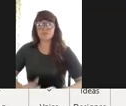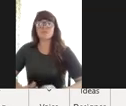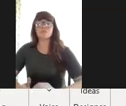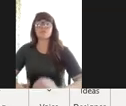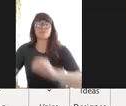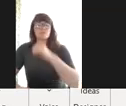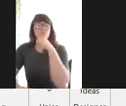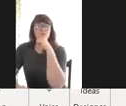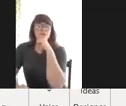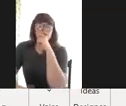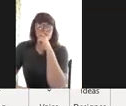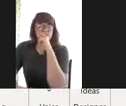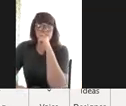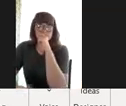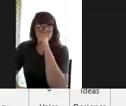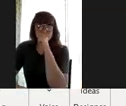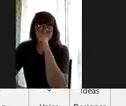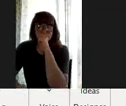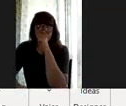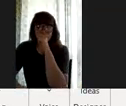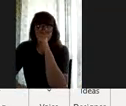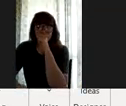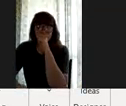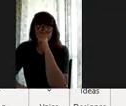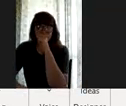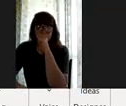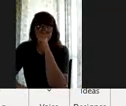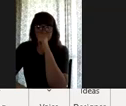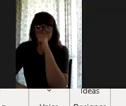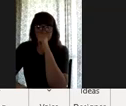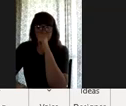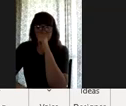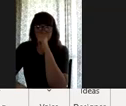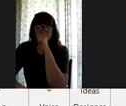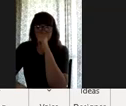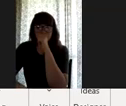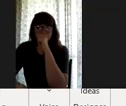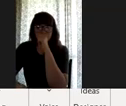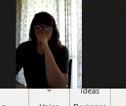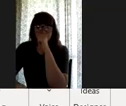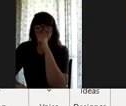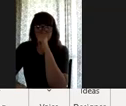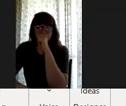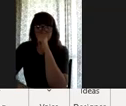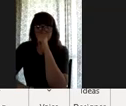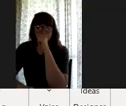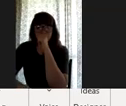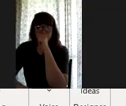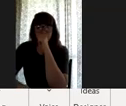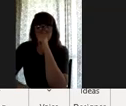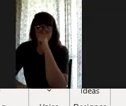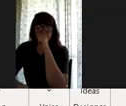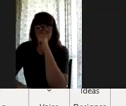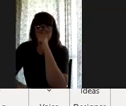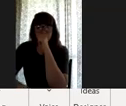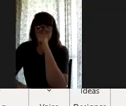And then this is what he says about the wrath of God. We have to relate it to the wrath of God. We'll read this passage right here